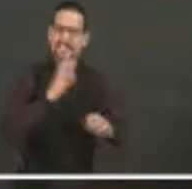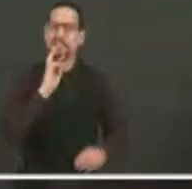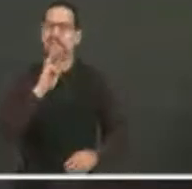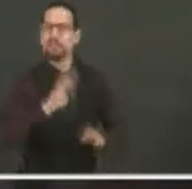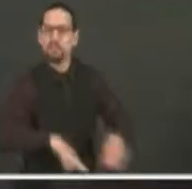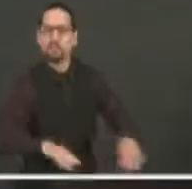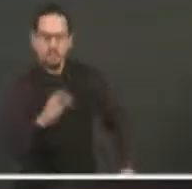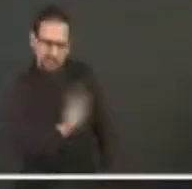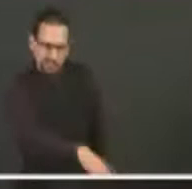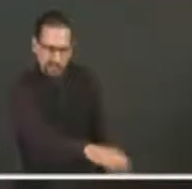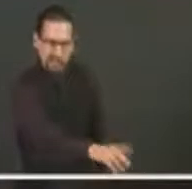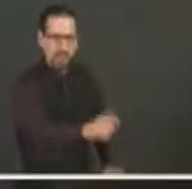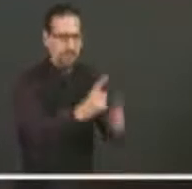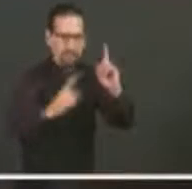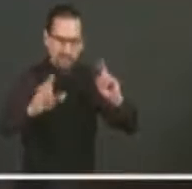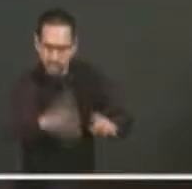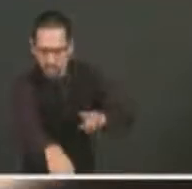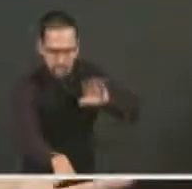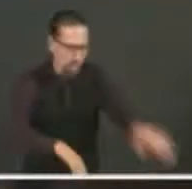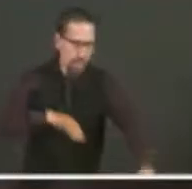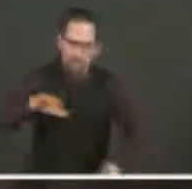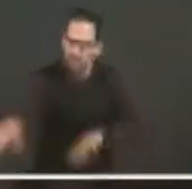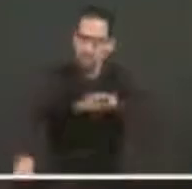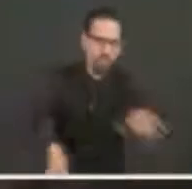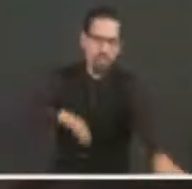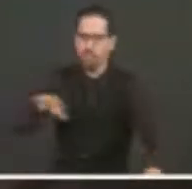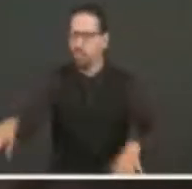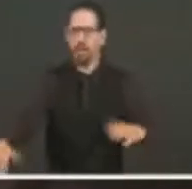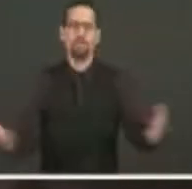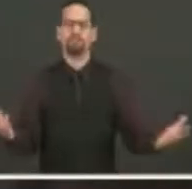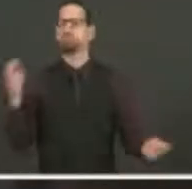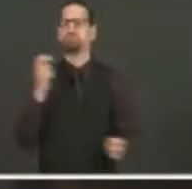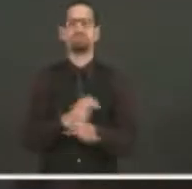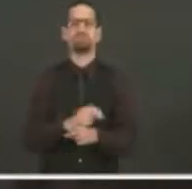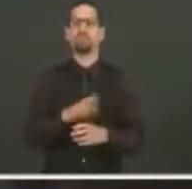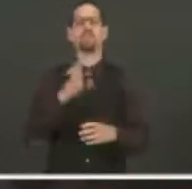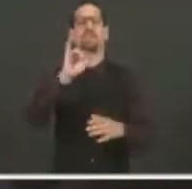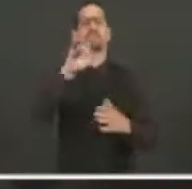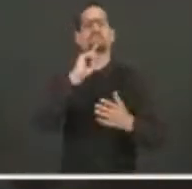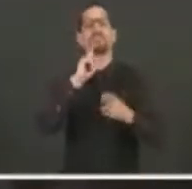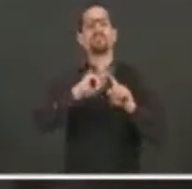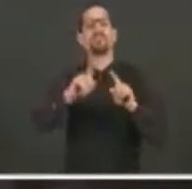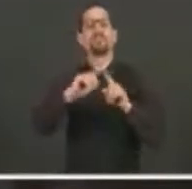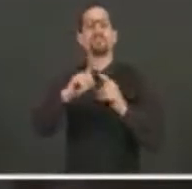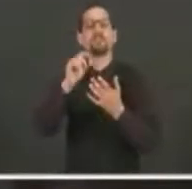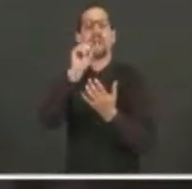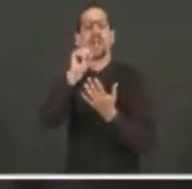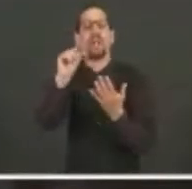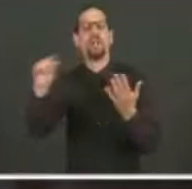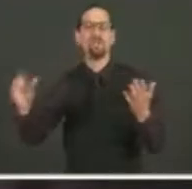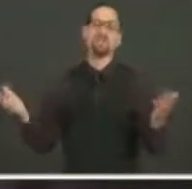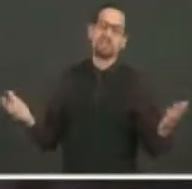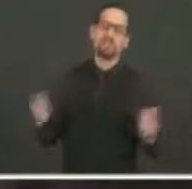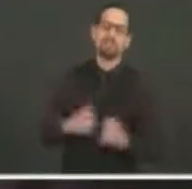going to happen. And so we're saying you have to, do these other things. Are bars allowed to reopen?